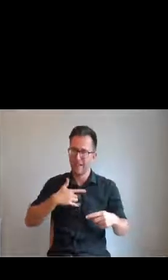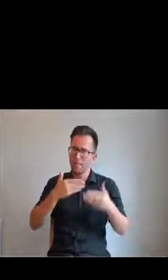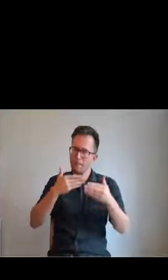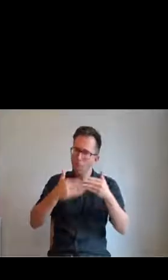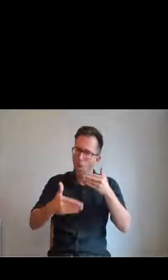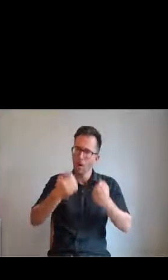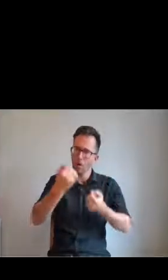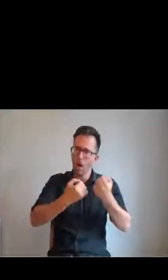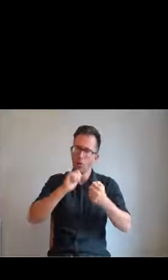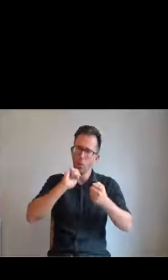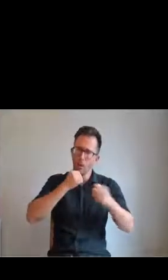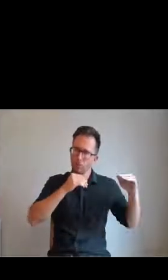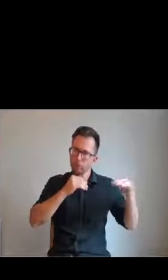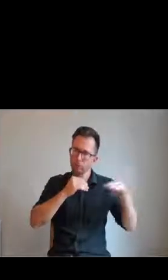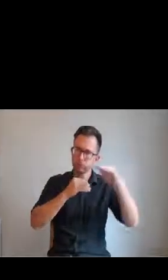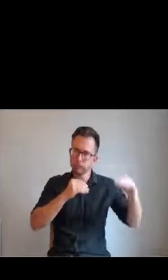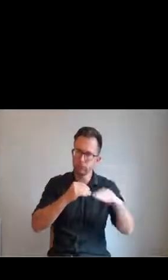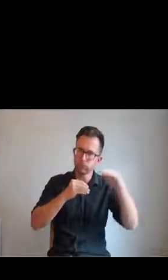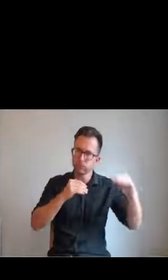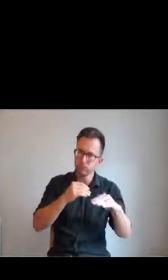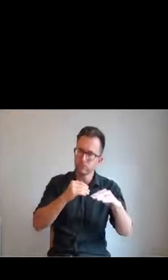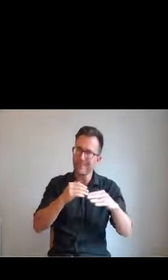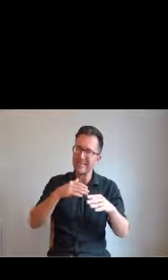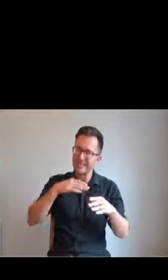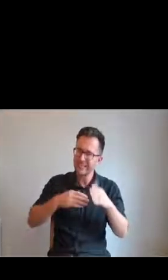different merge layout will be needed there as well.